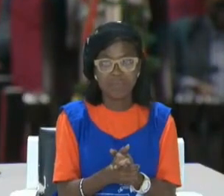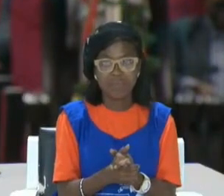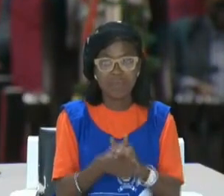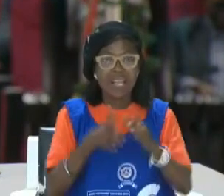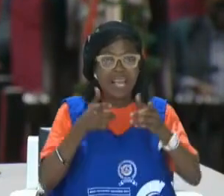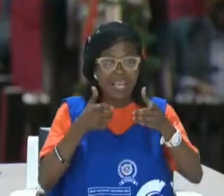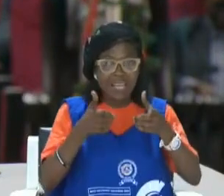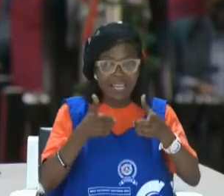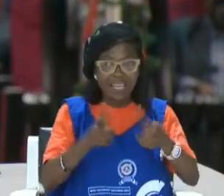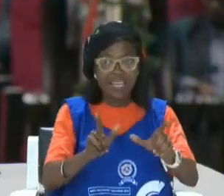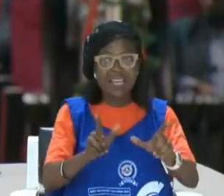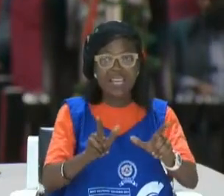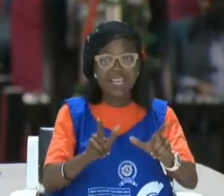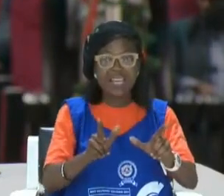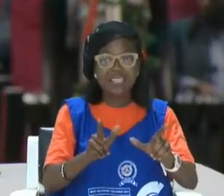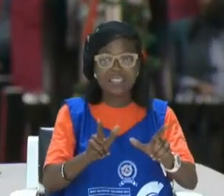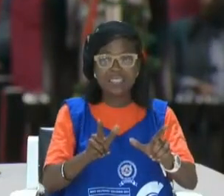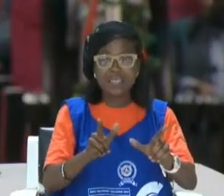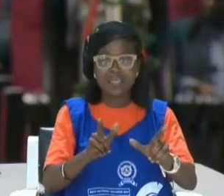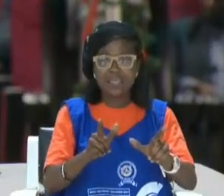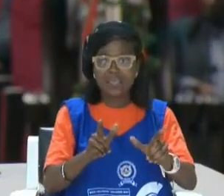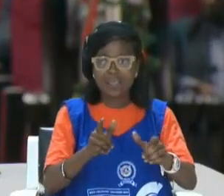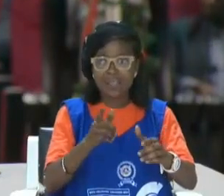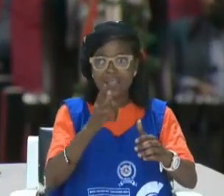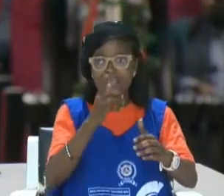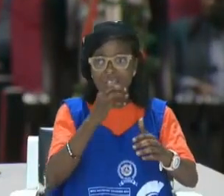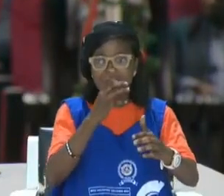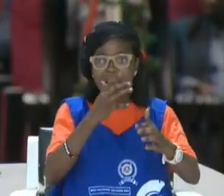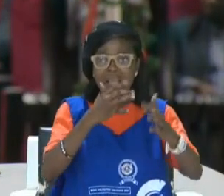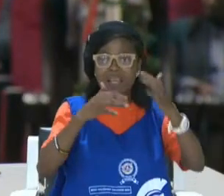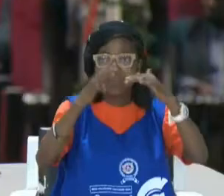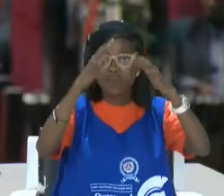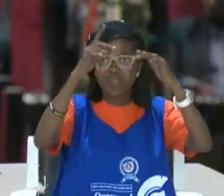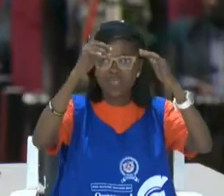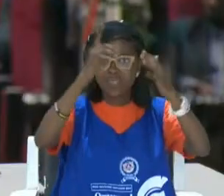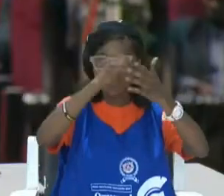Let the heavenly fire fall on me again tonight.